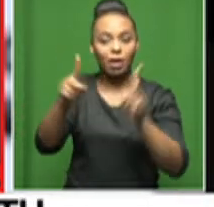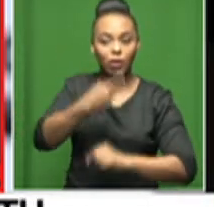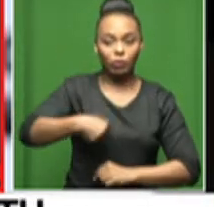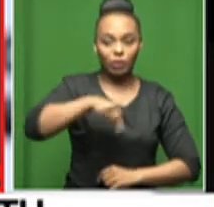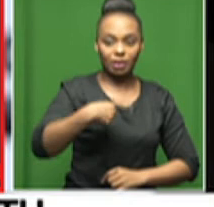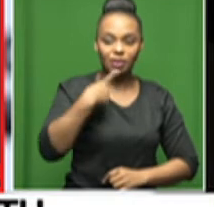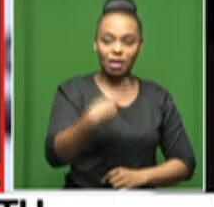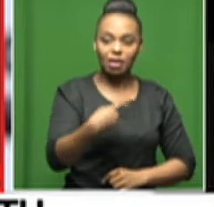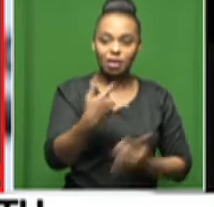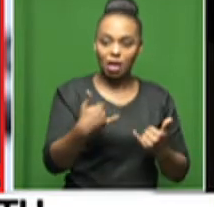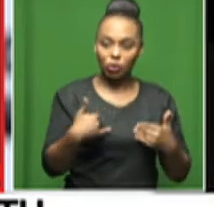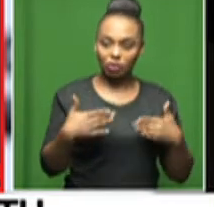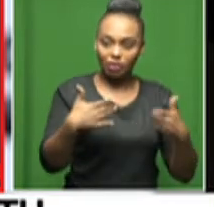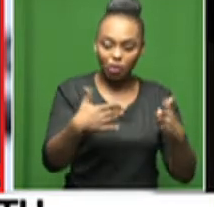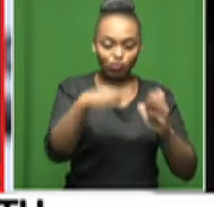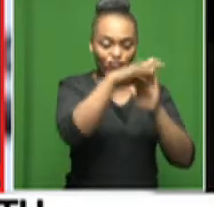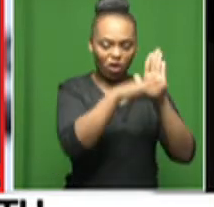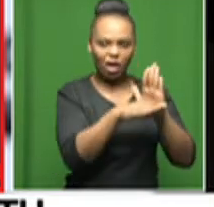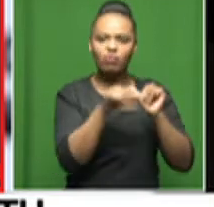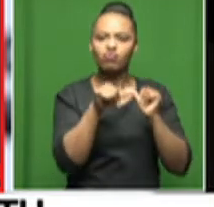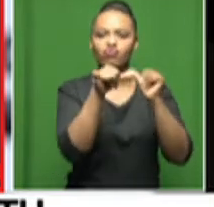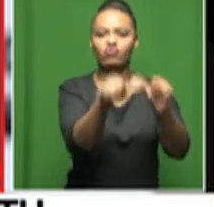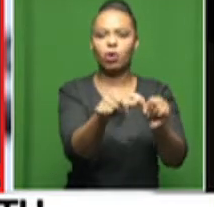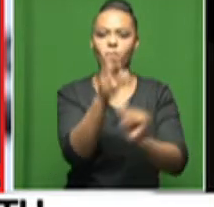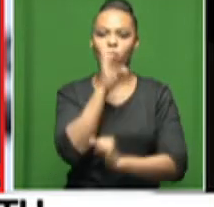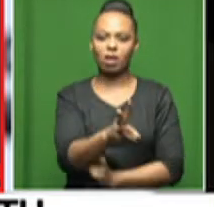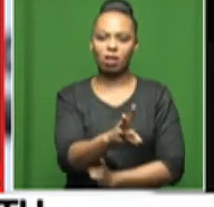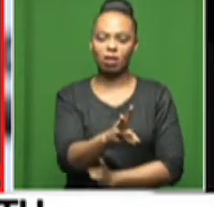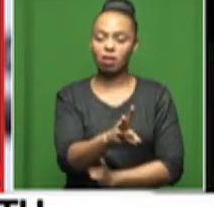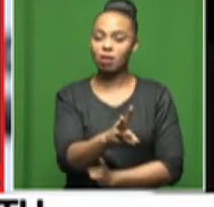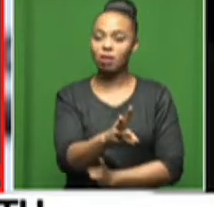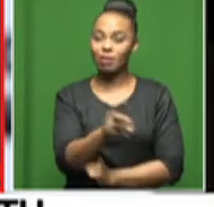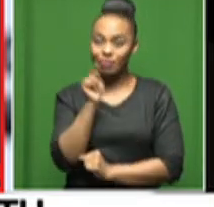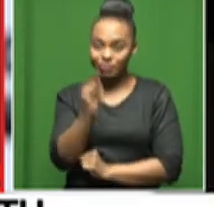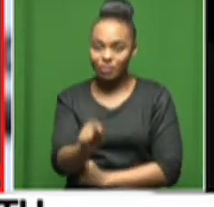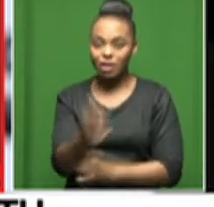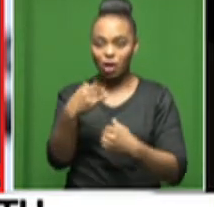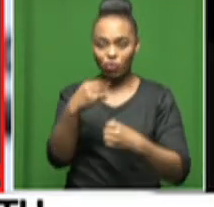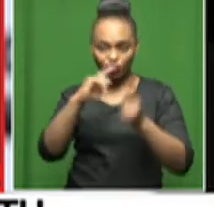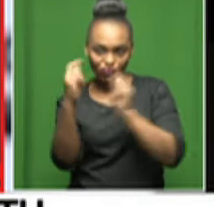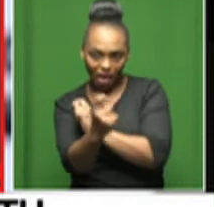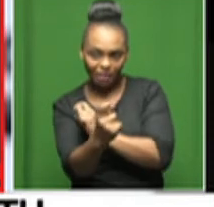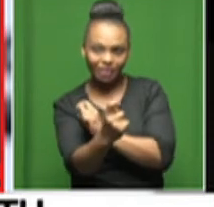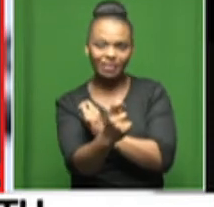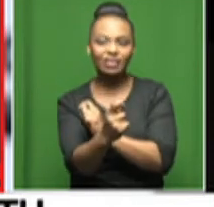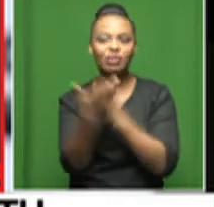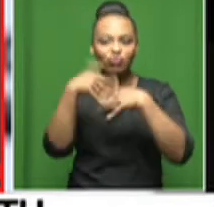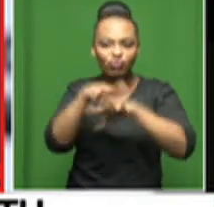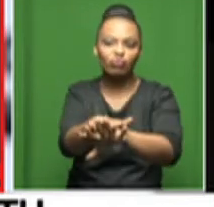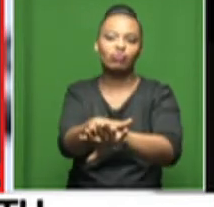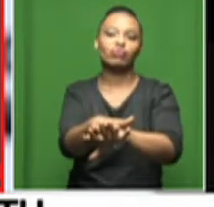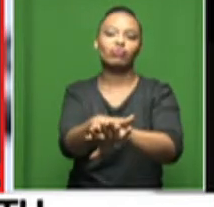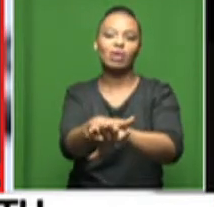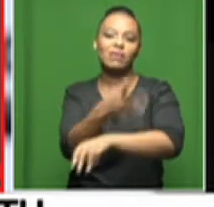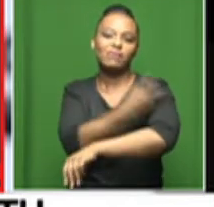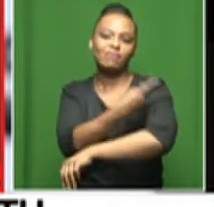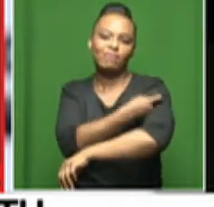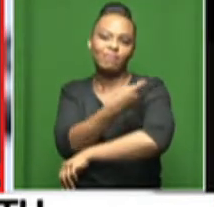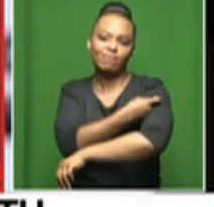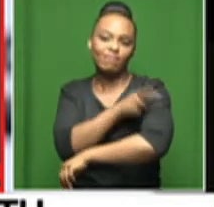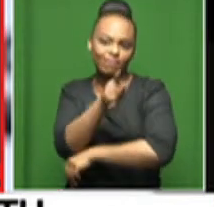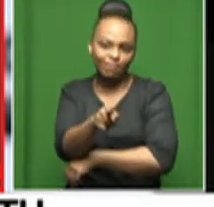be continuing with our program. This time it will have been tweaked with an integration of the vaccination